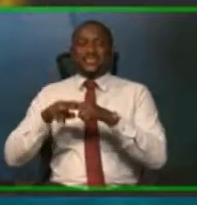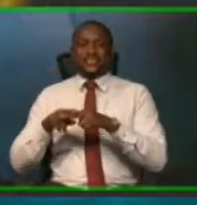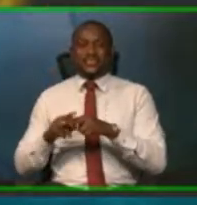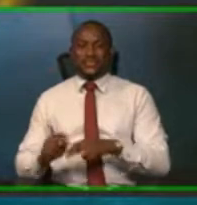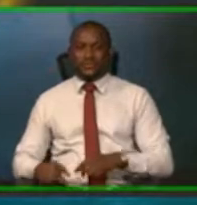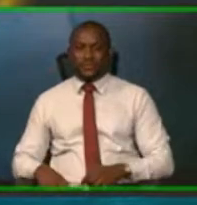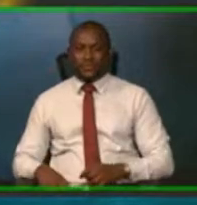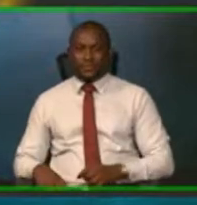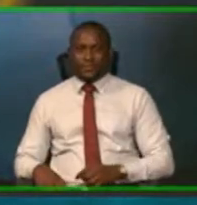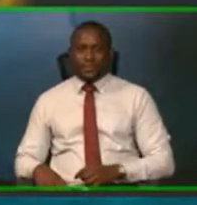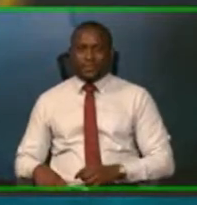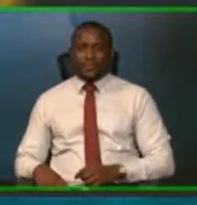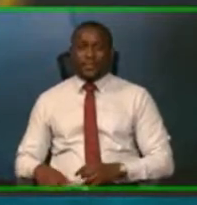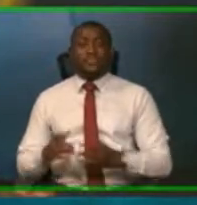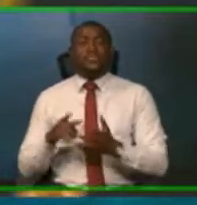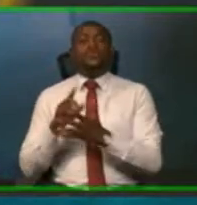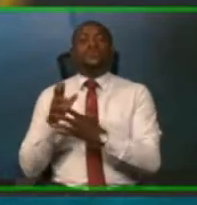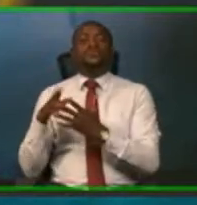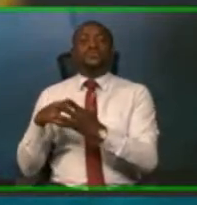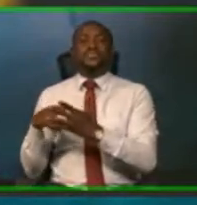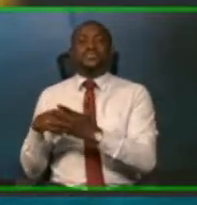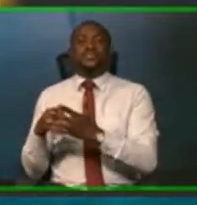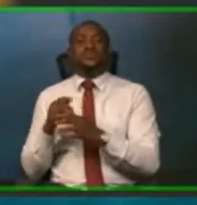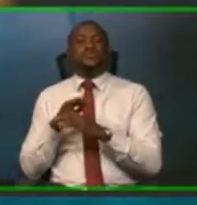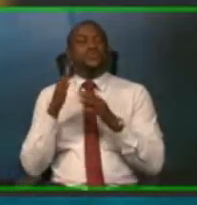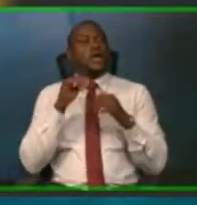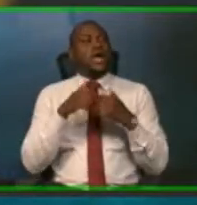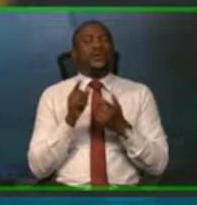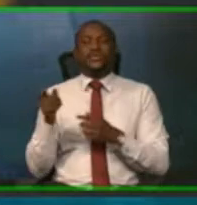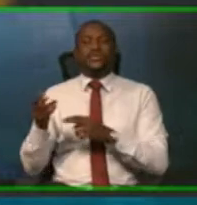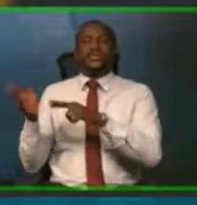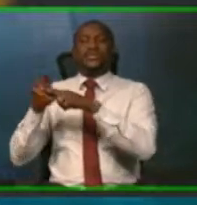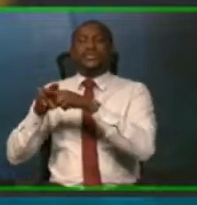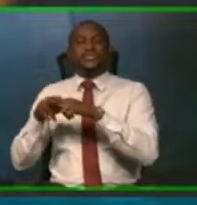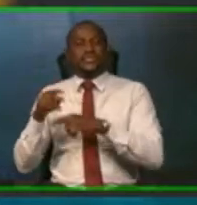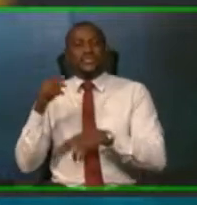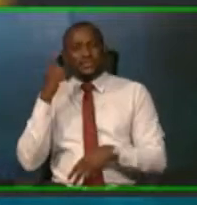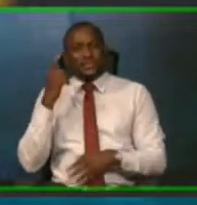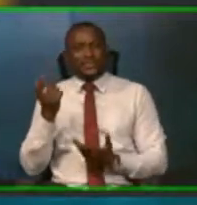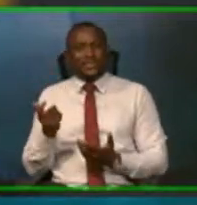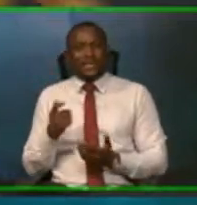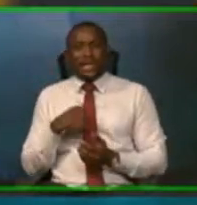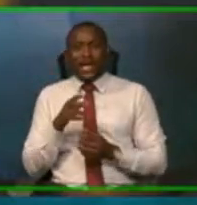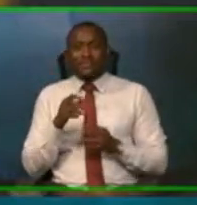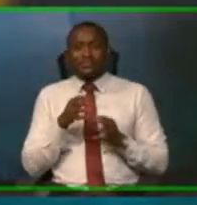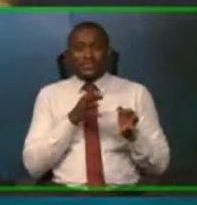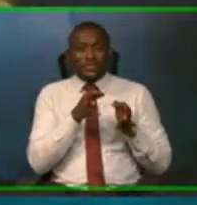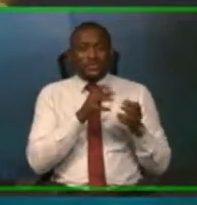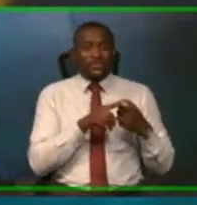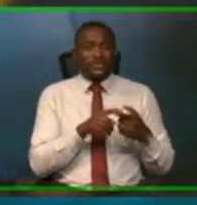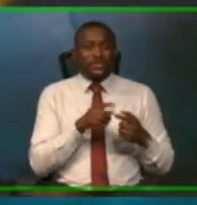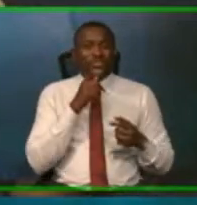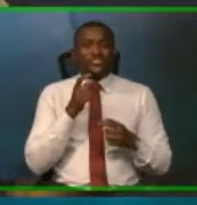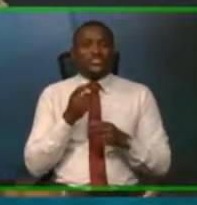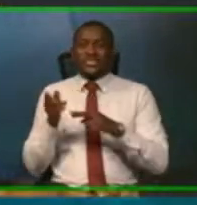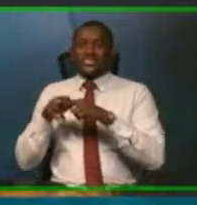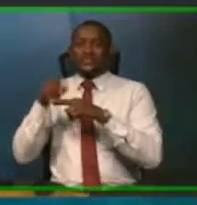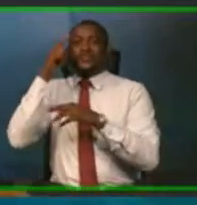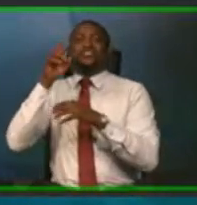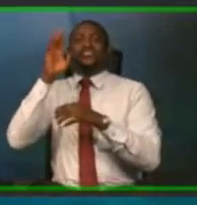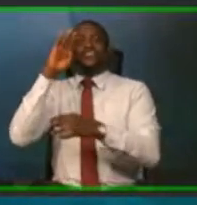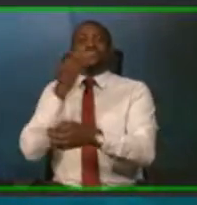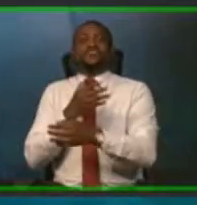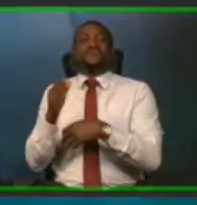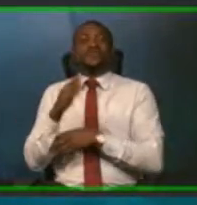Usually this is where we read, but we do not know how he increased. I took that journey to show you that he did not increase just because he was the Son of God.